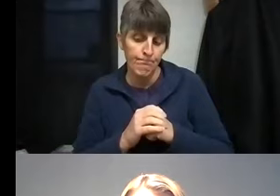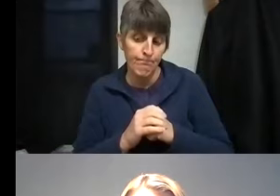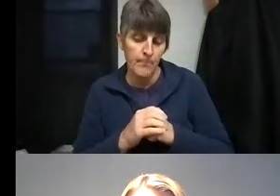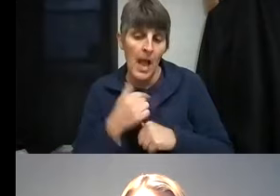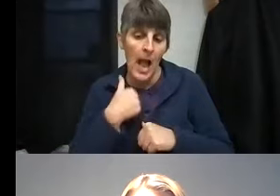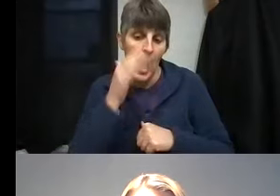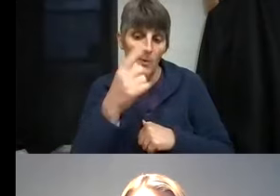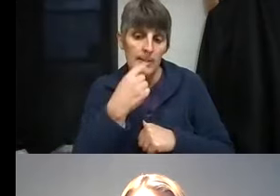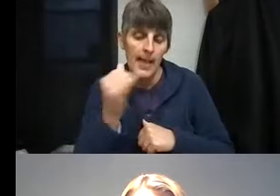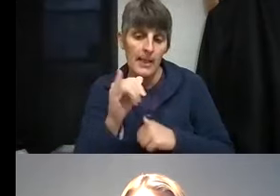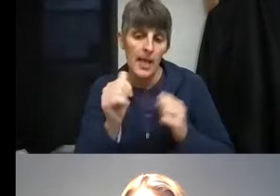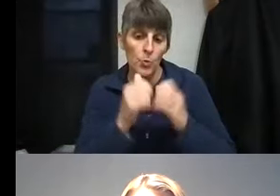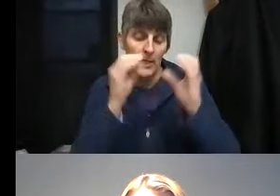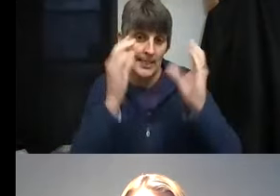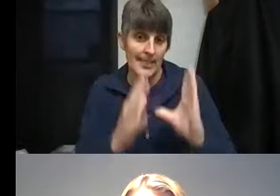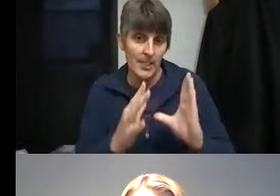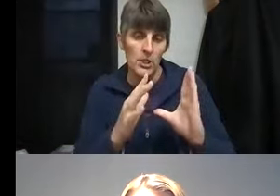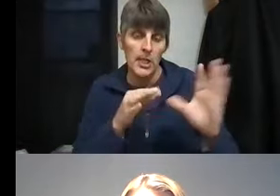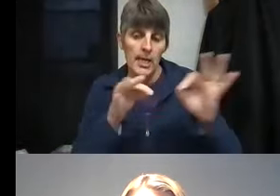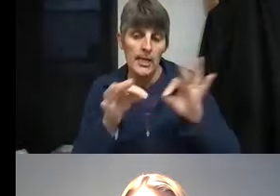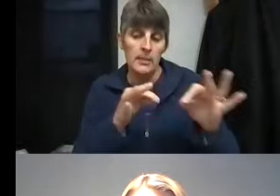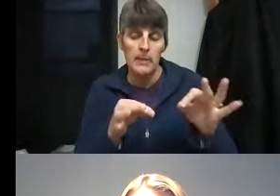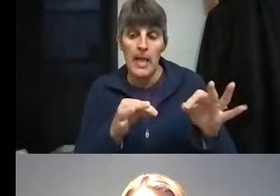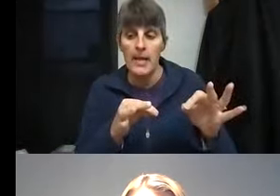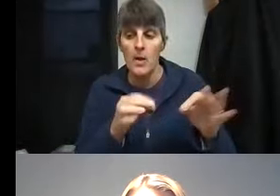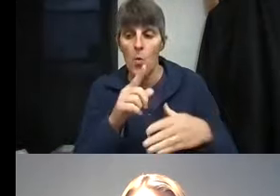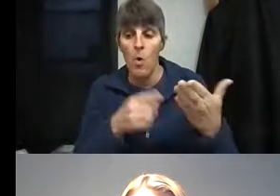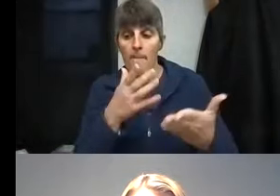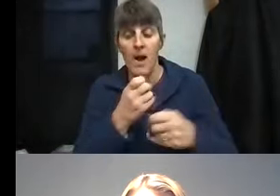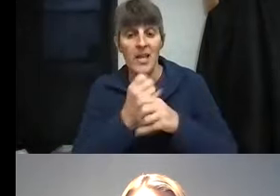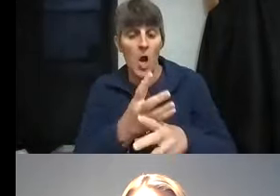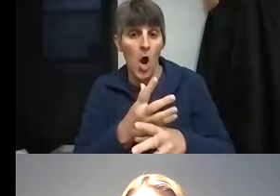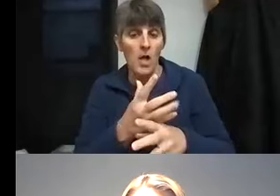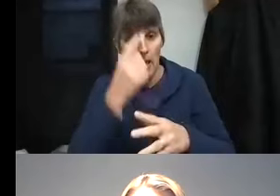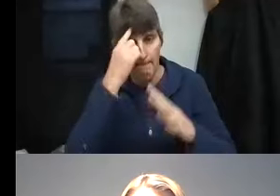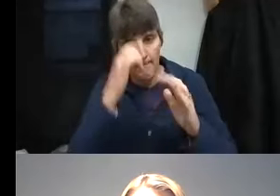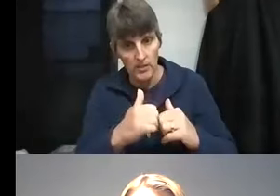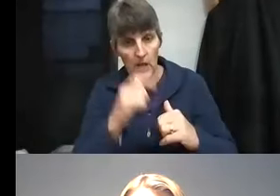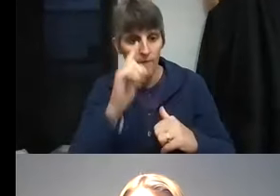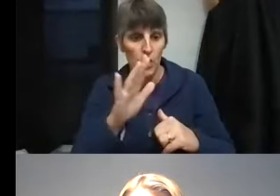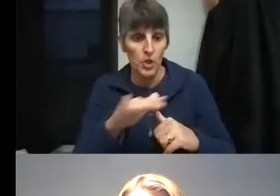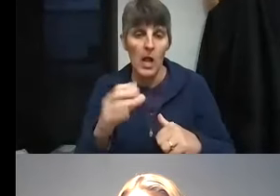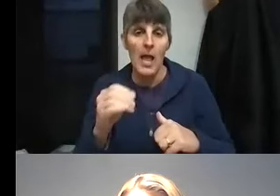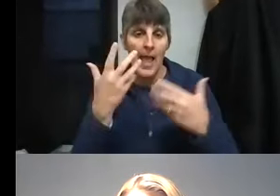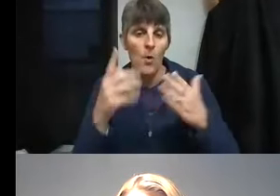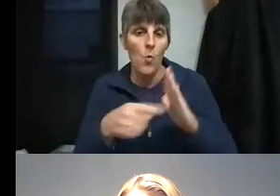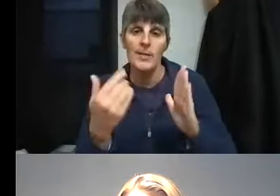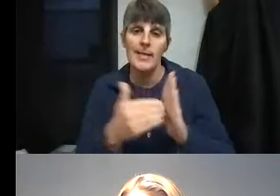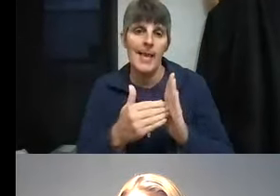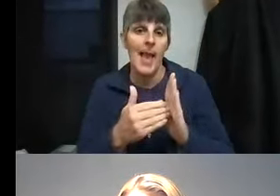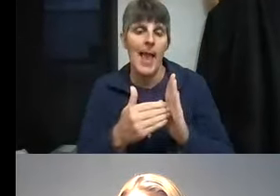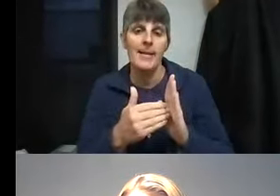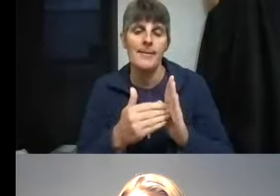I would say, like with the teachers, is to explain what might cause a meltdown for your child. And once again,